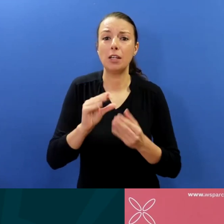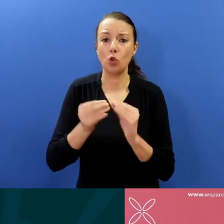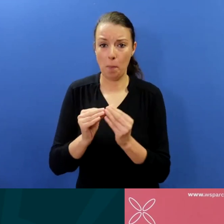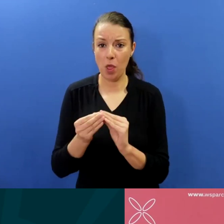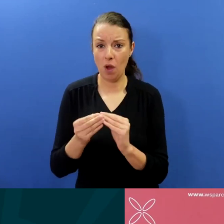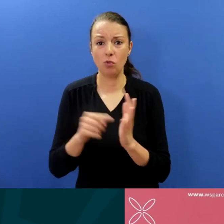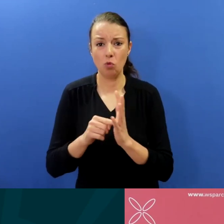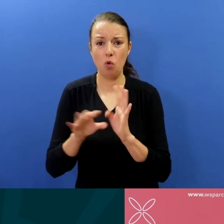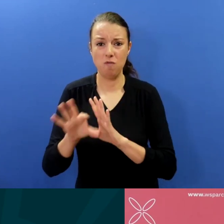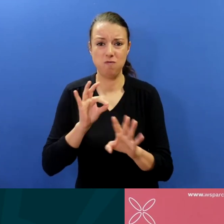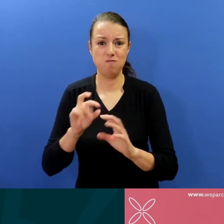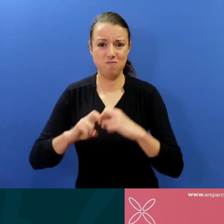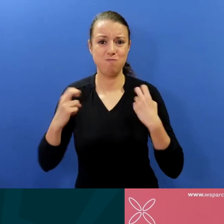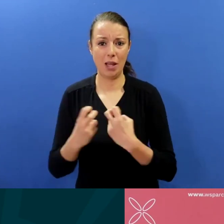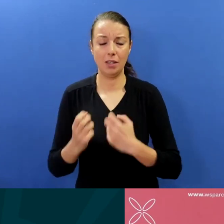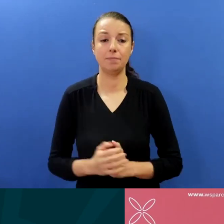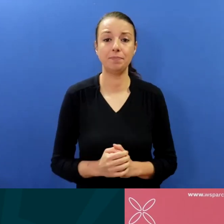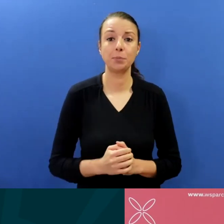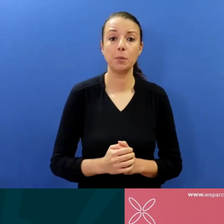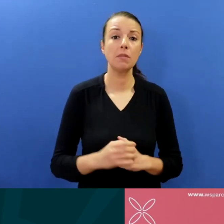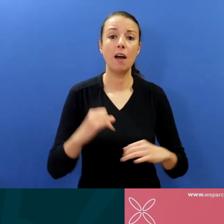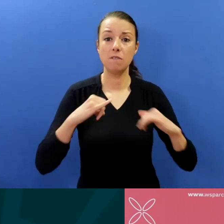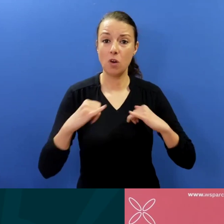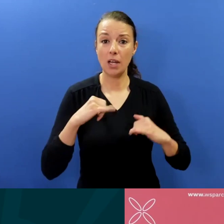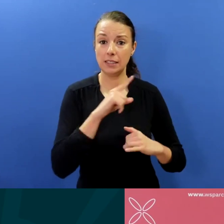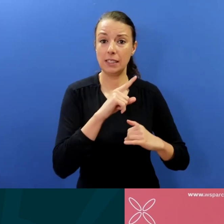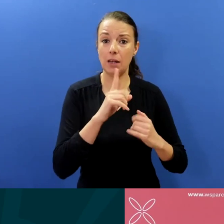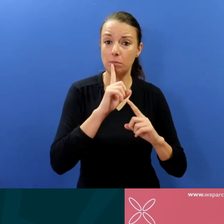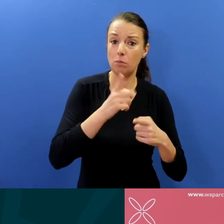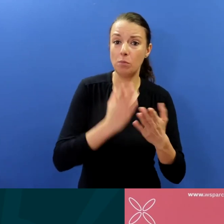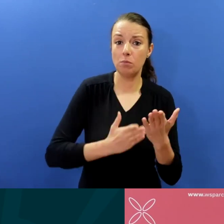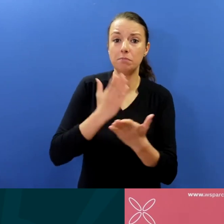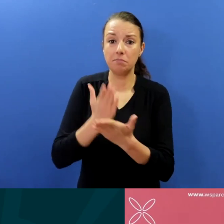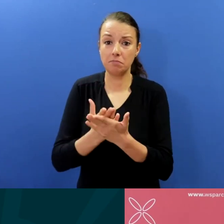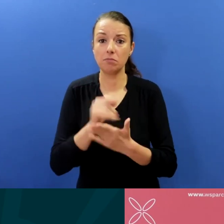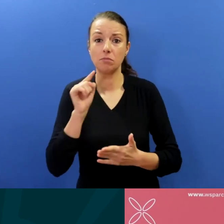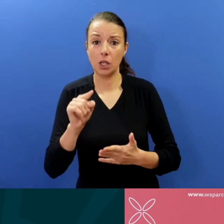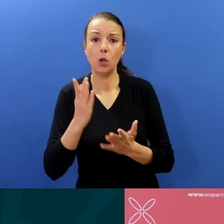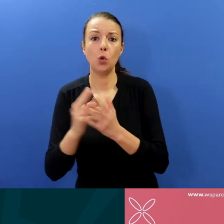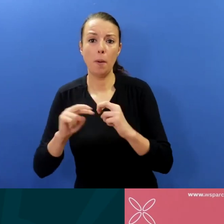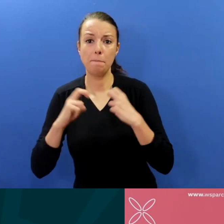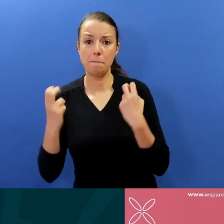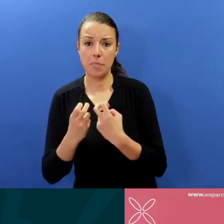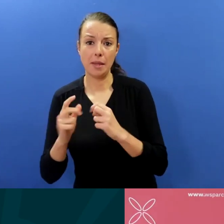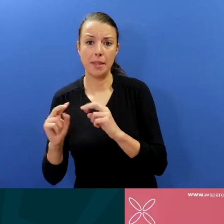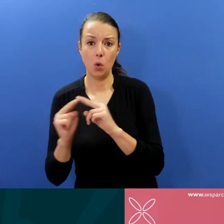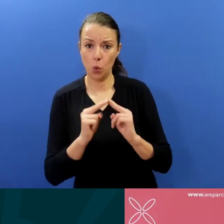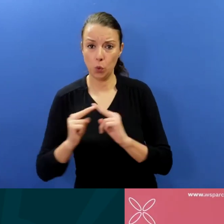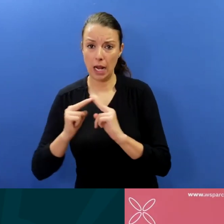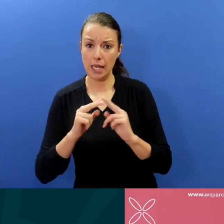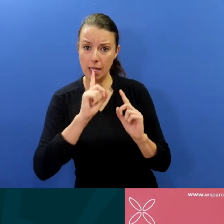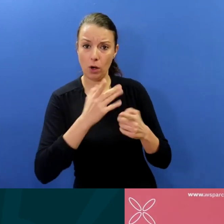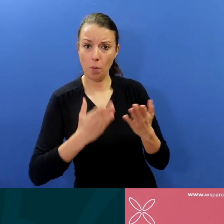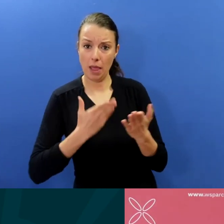is the recommendation binding for the authorities? The decision to implement the recommendation lies with the